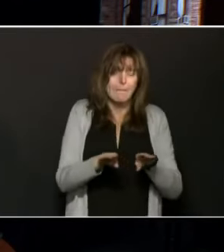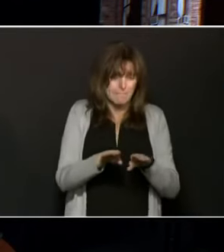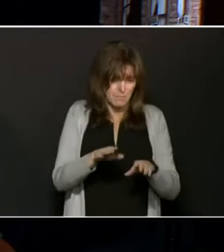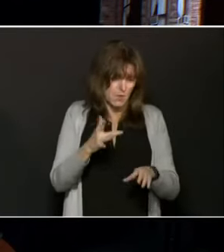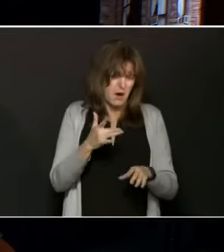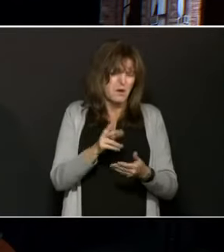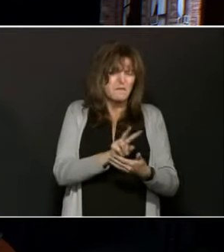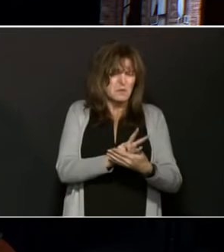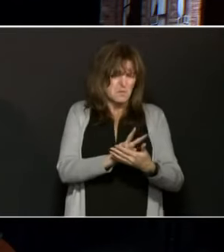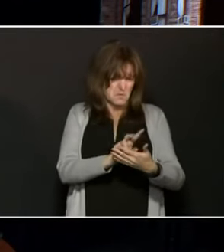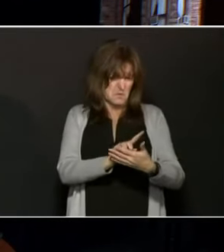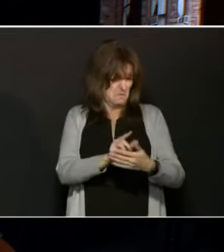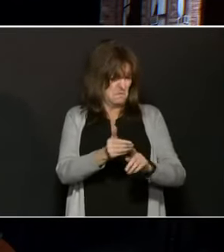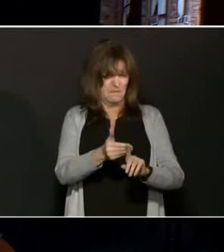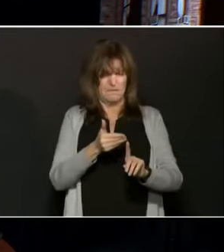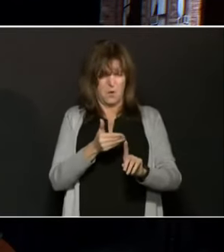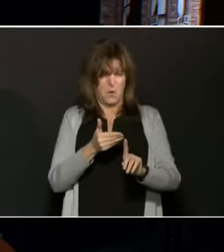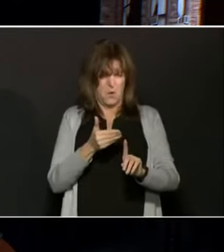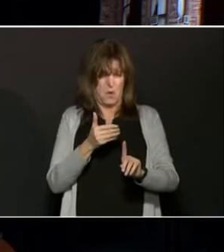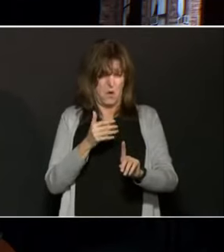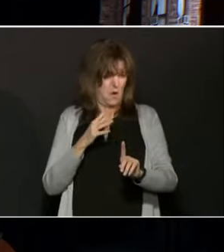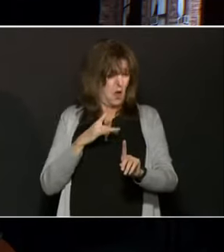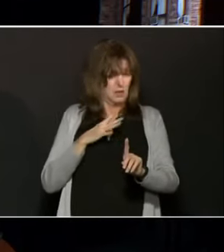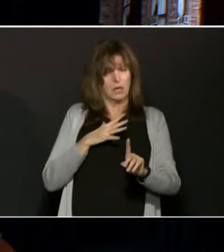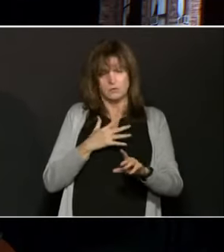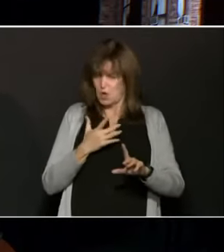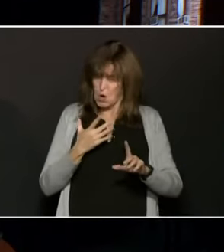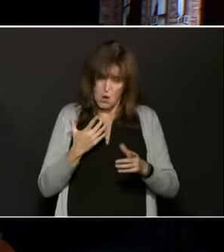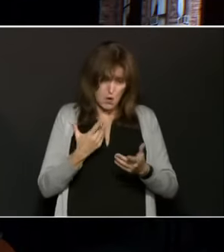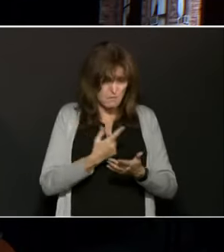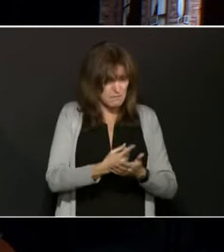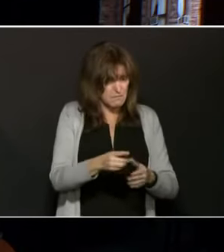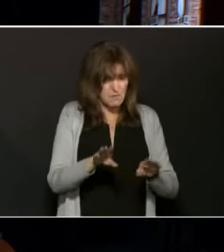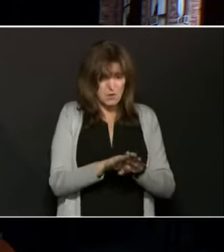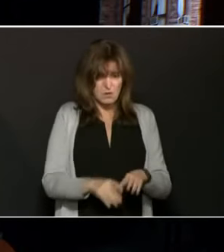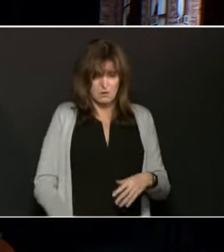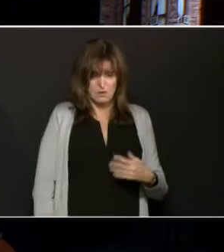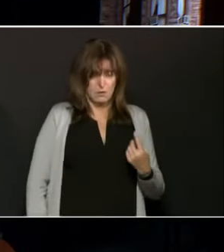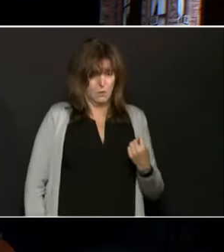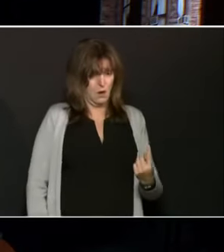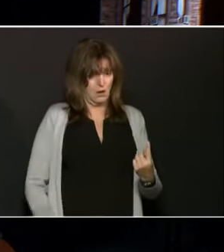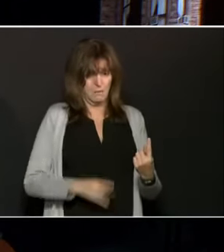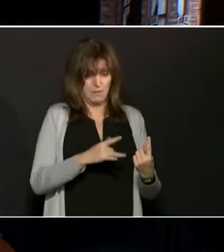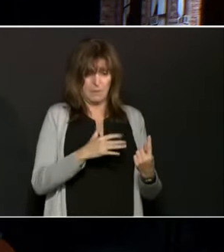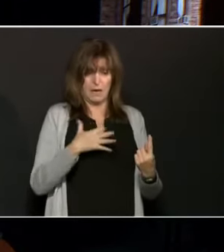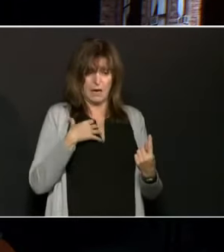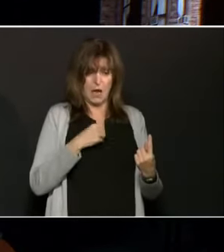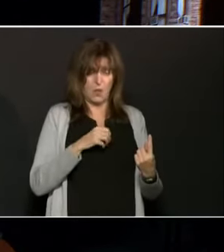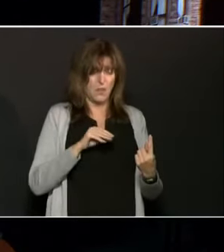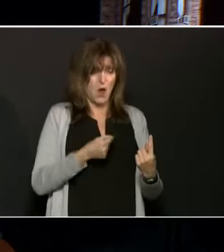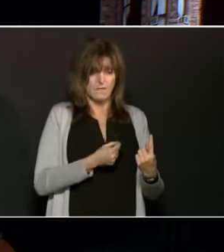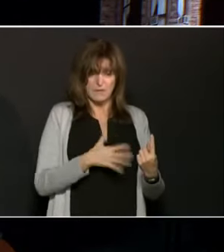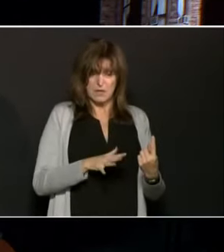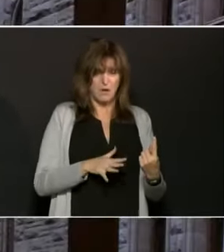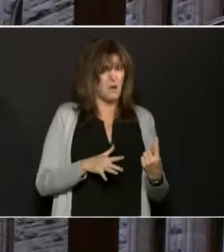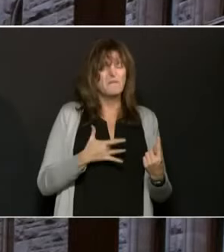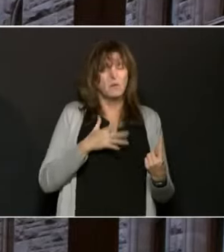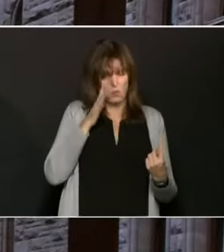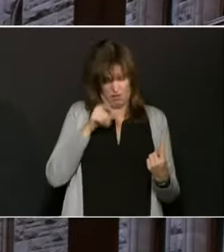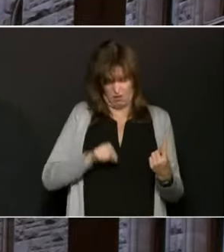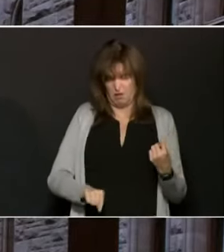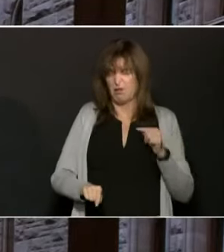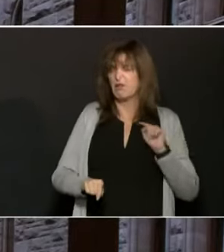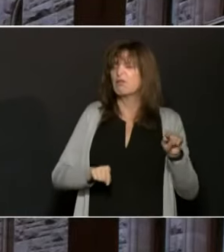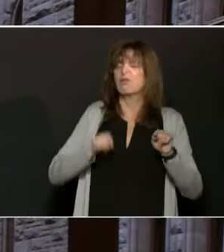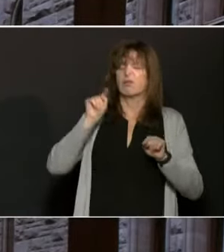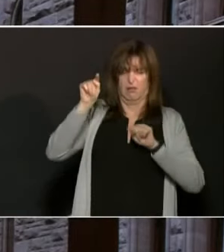and do you expect other health units to issue similar orders? So I did have some discussions with Dr. Ahmed,